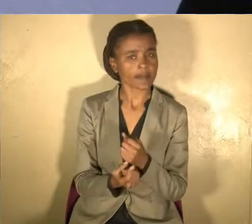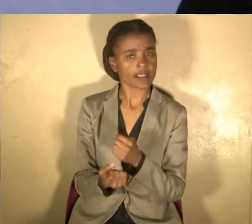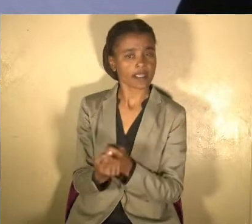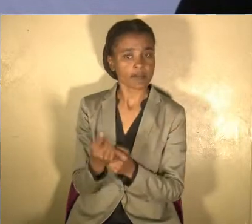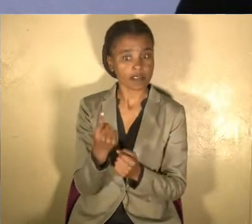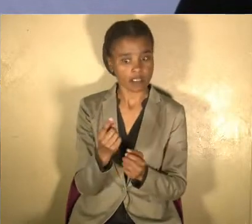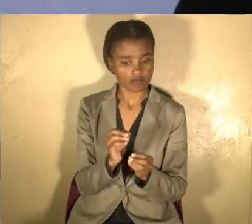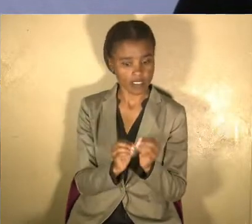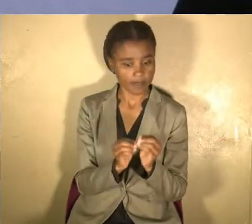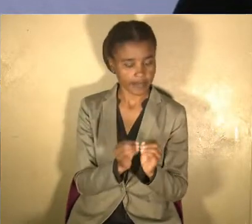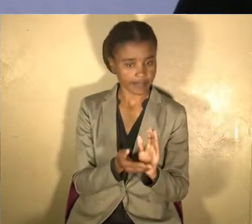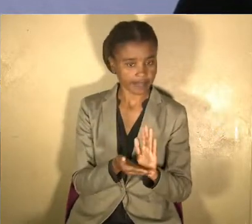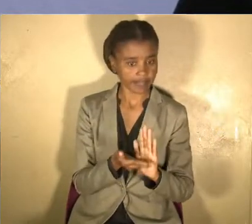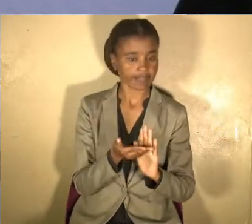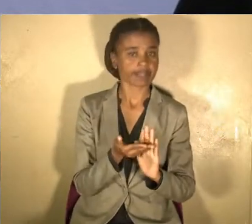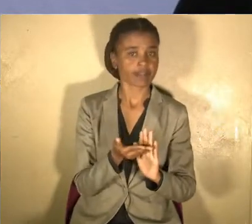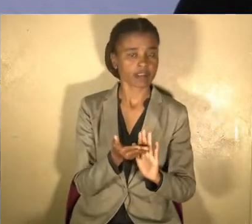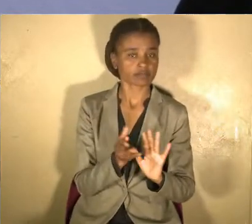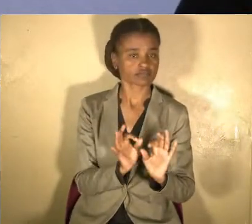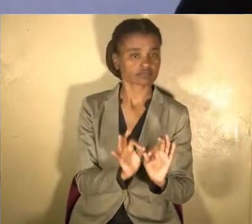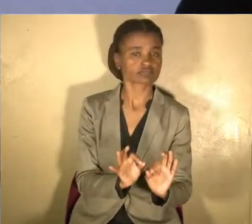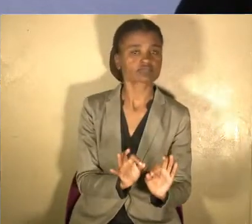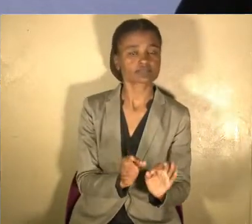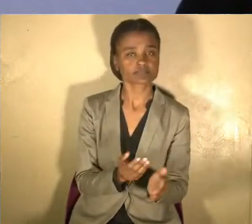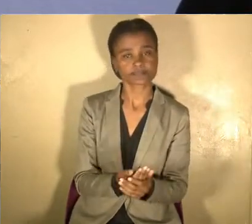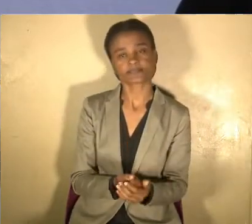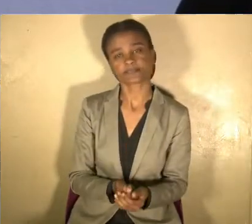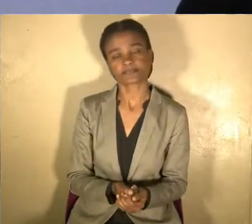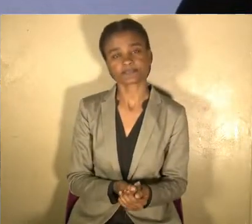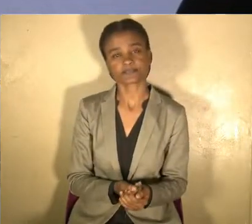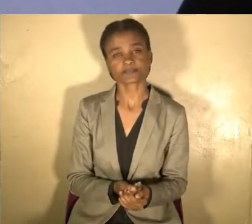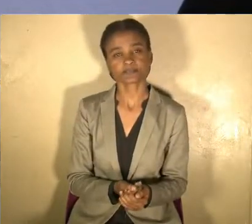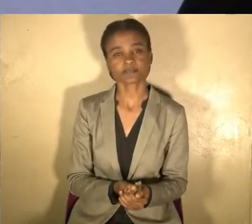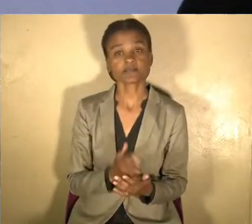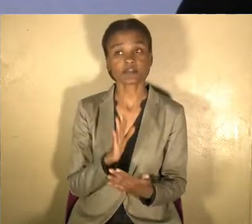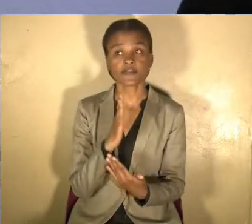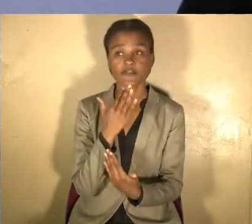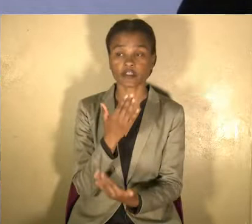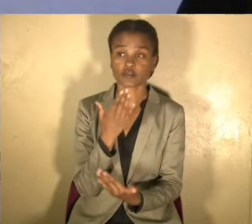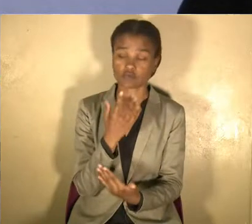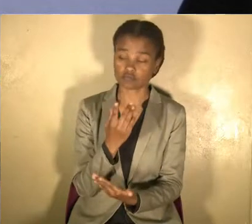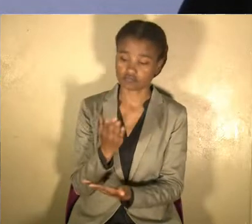for taking care of the questions and the